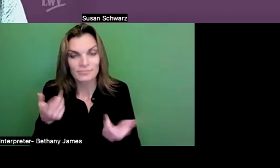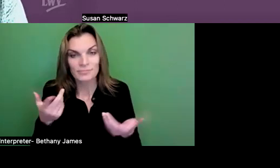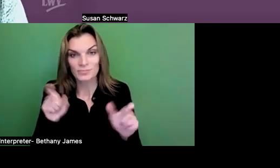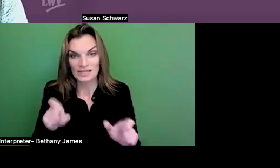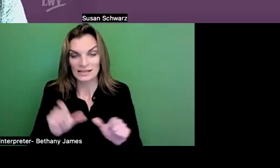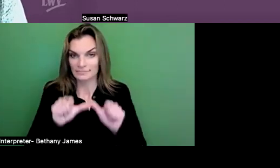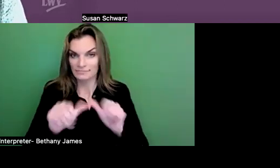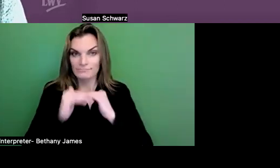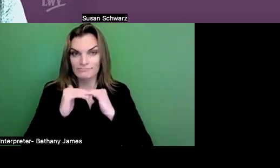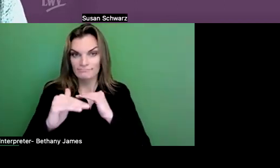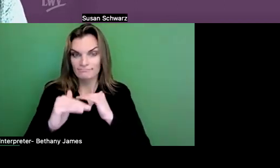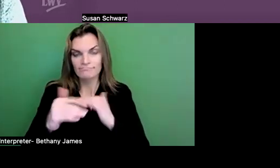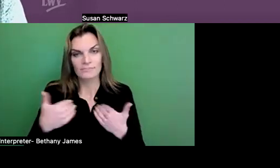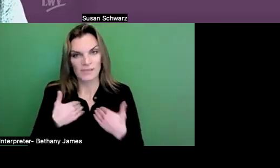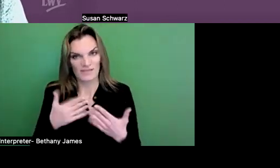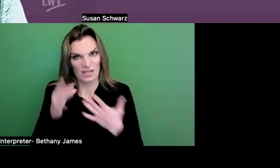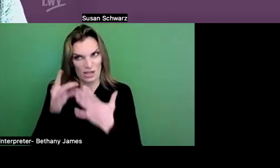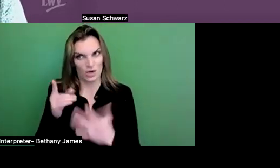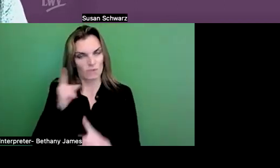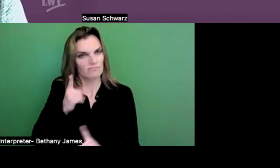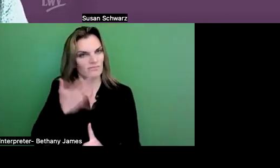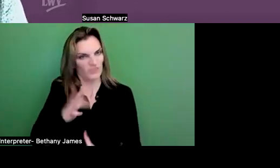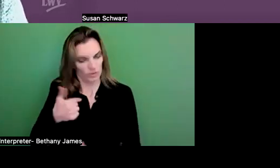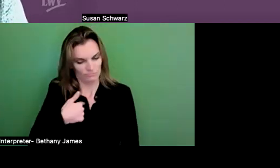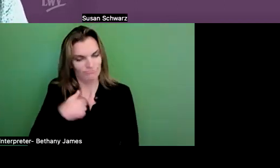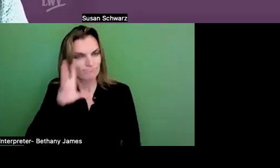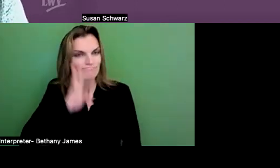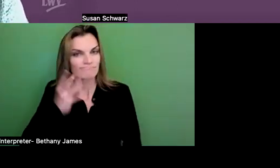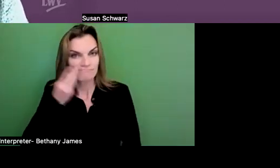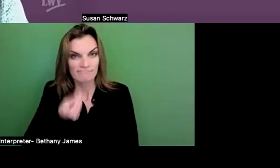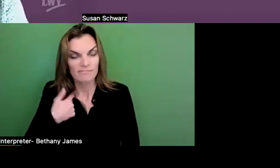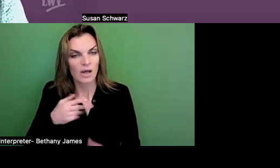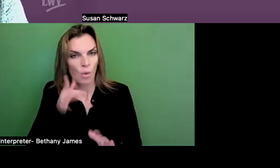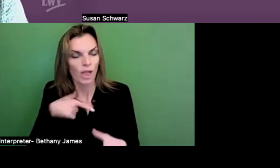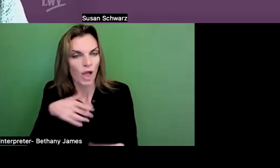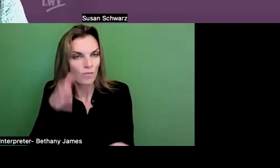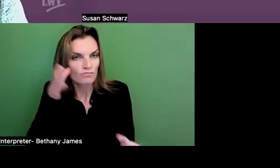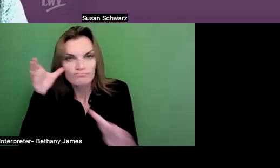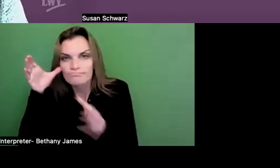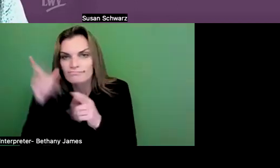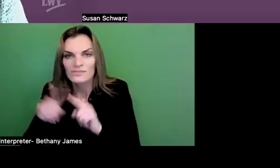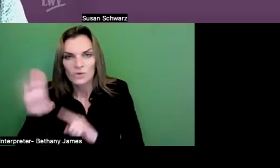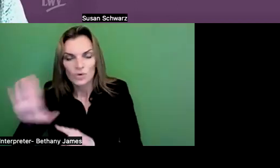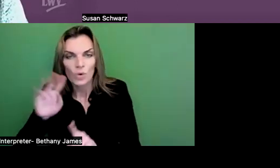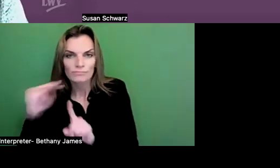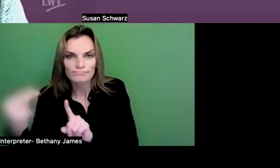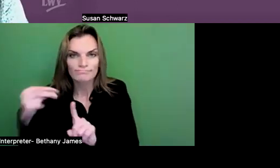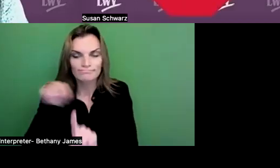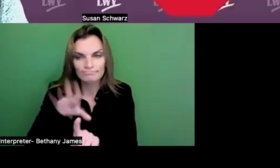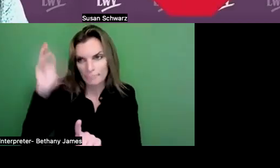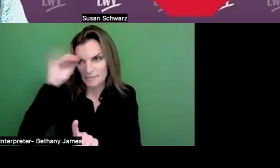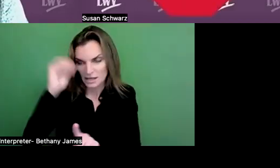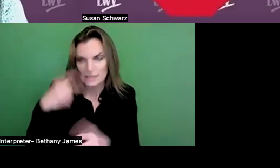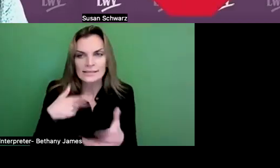and experienced leadership. And I certainly do listen to all perspectives and listen to every voice before making a